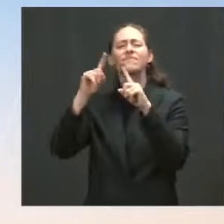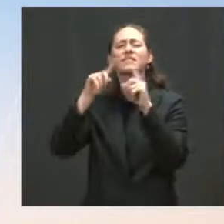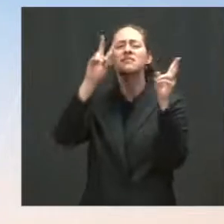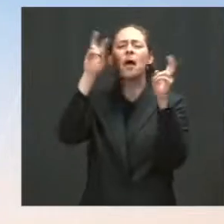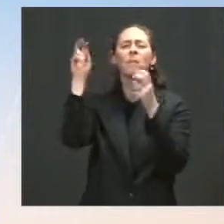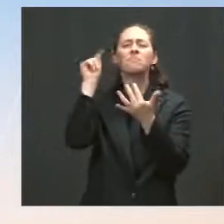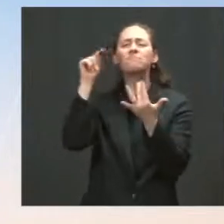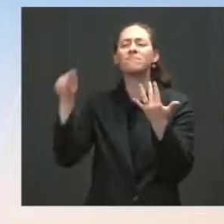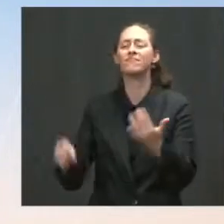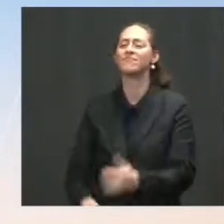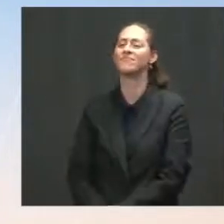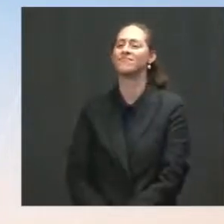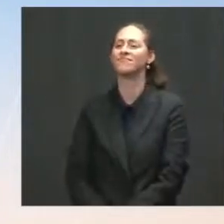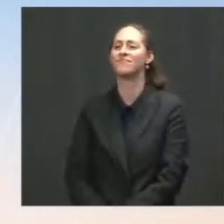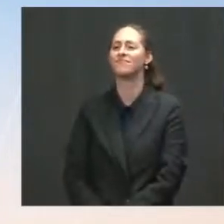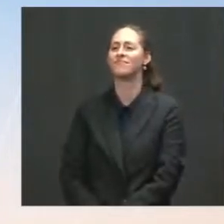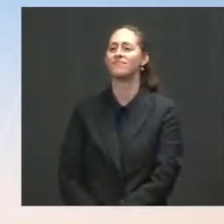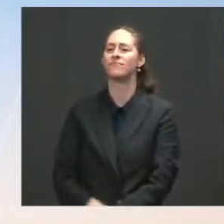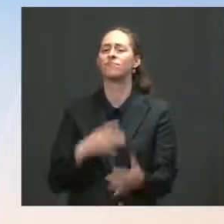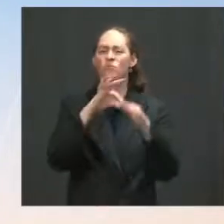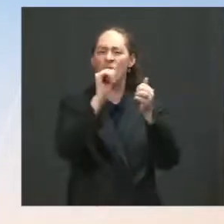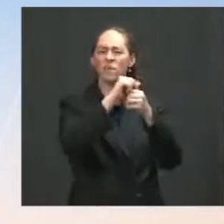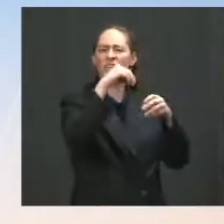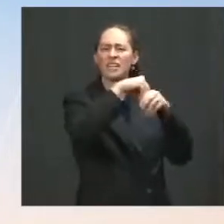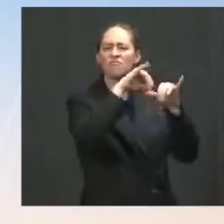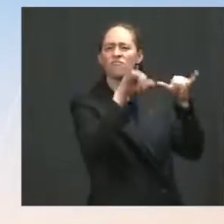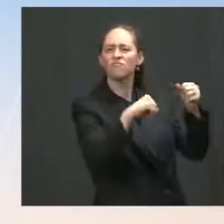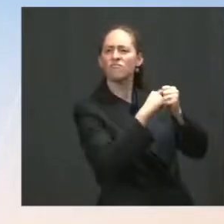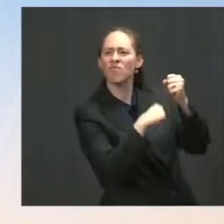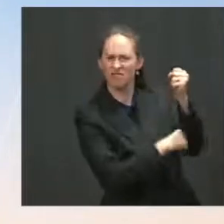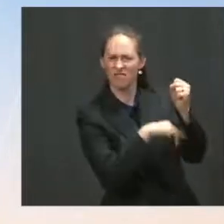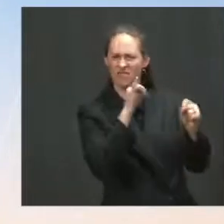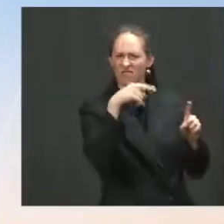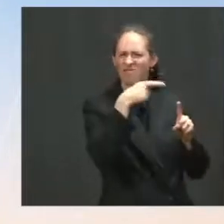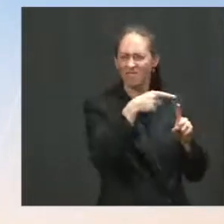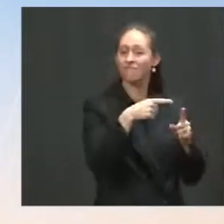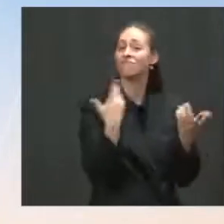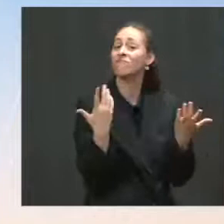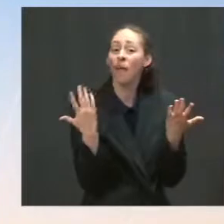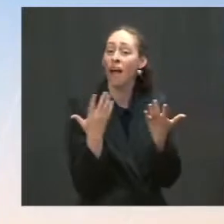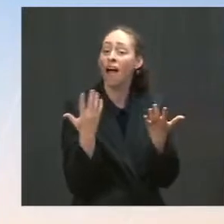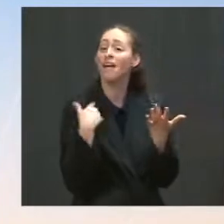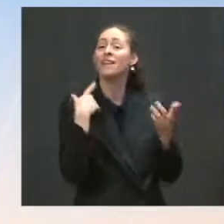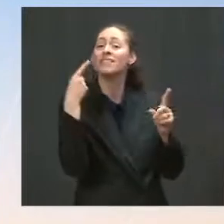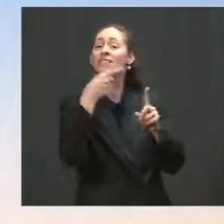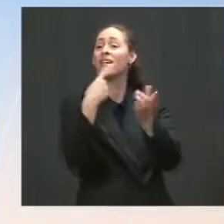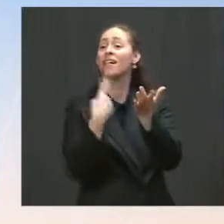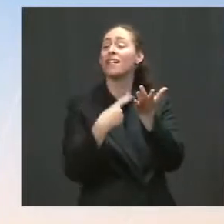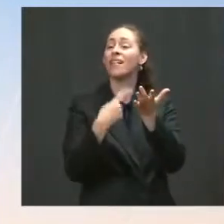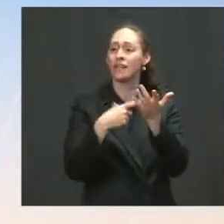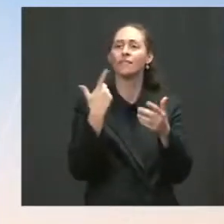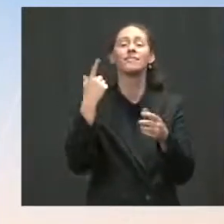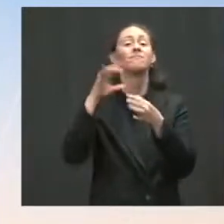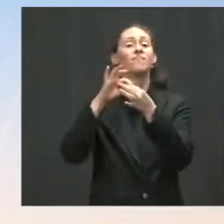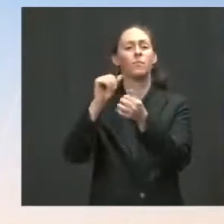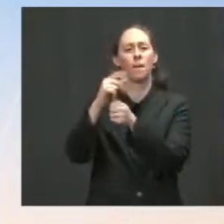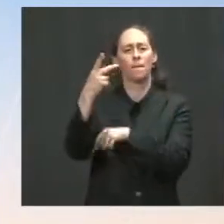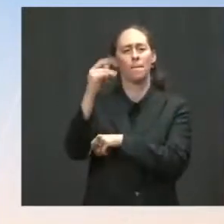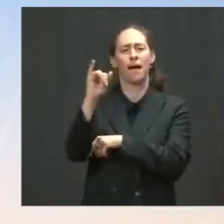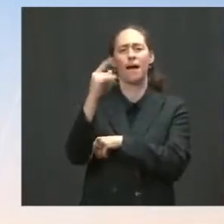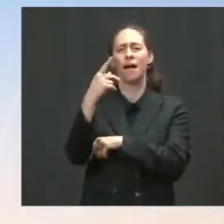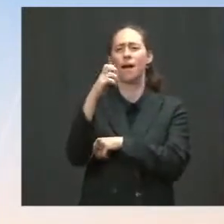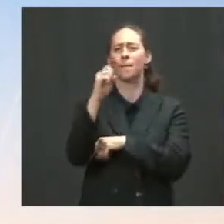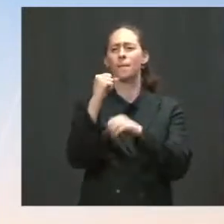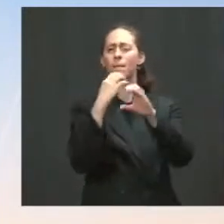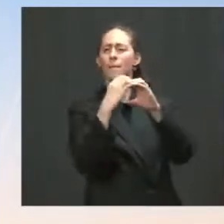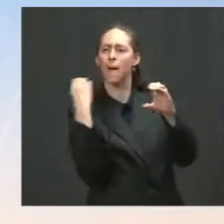Right now, there are up to 10 million homes with lead service lines and pipes. Children in up to 400,000 schools and child care facilities are